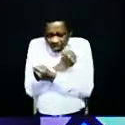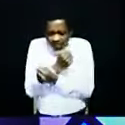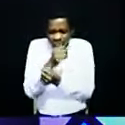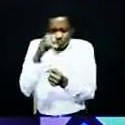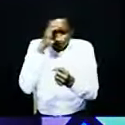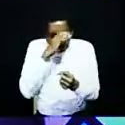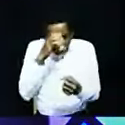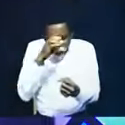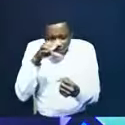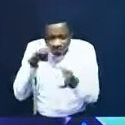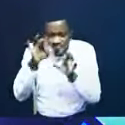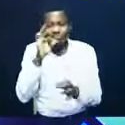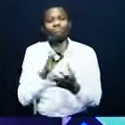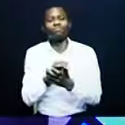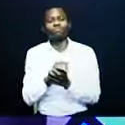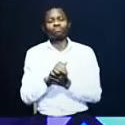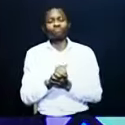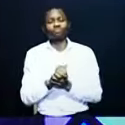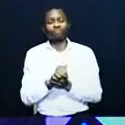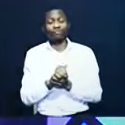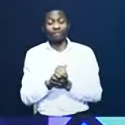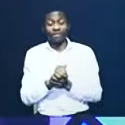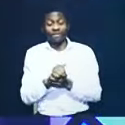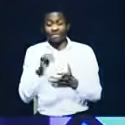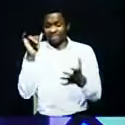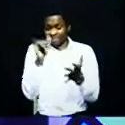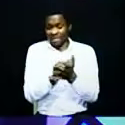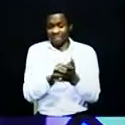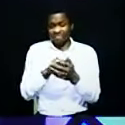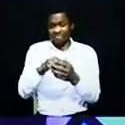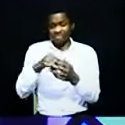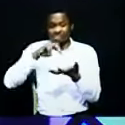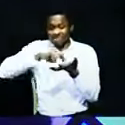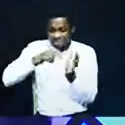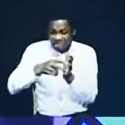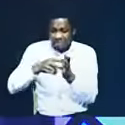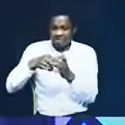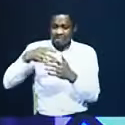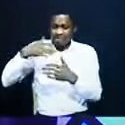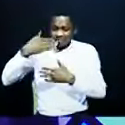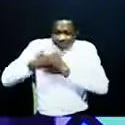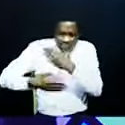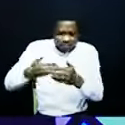This is what I mean, the fellowship of the Spirit. My